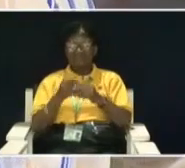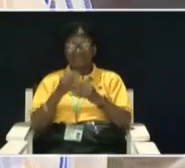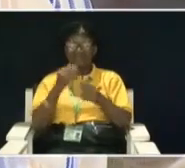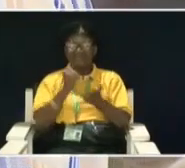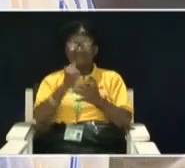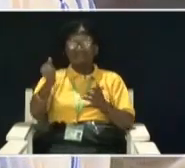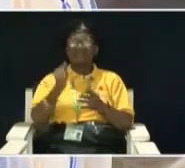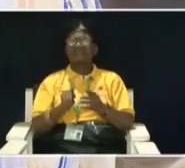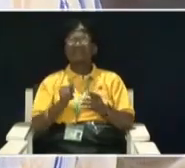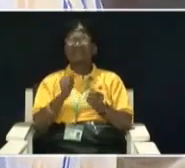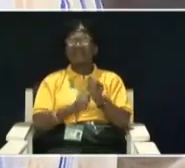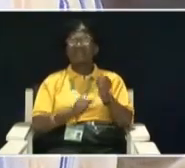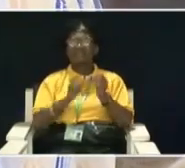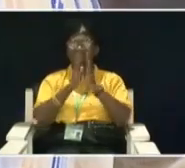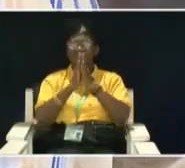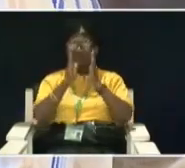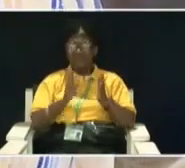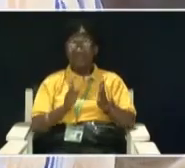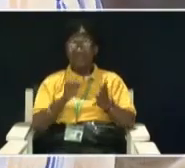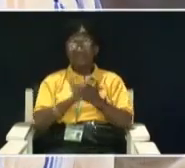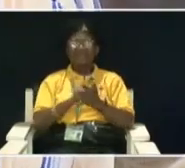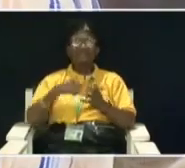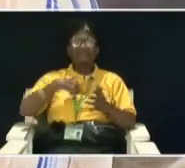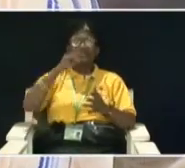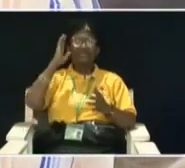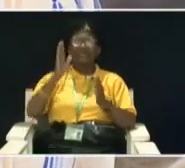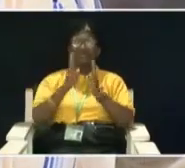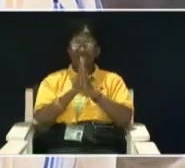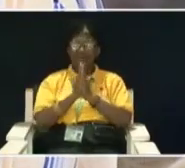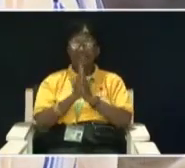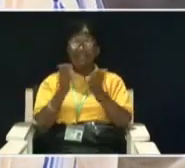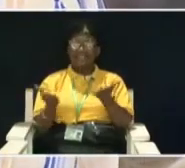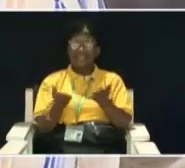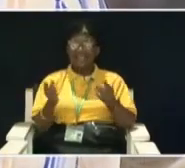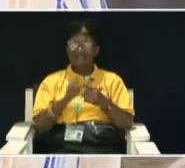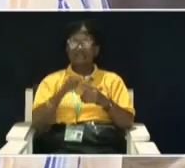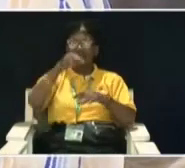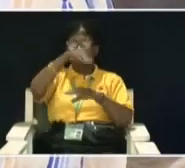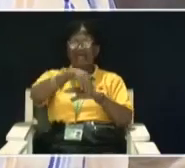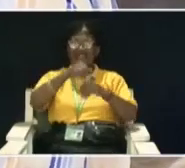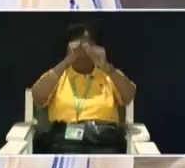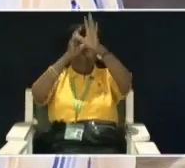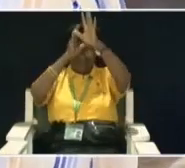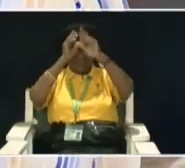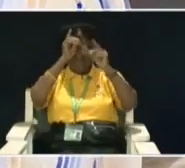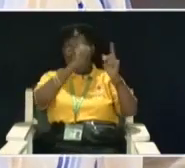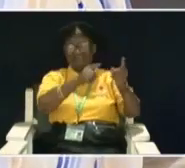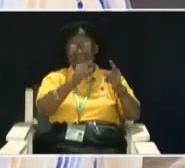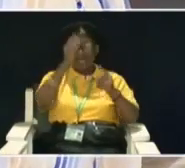Every prayer that shall be prayed here tonight, Father, answer by fire.